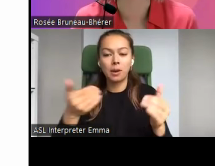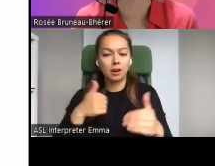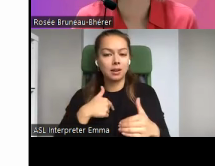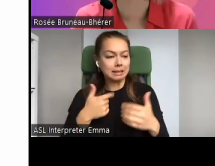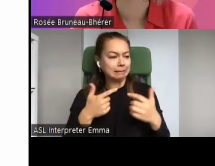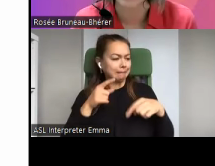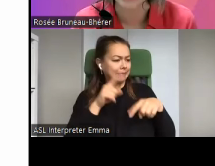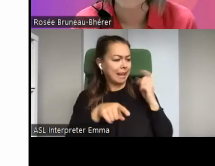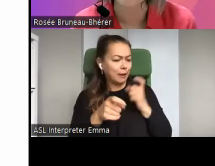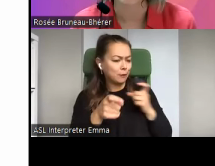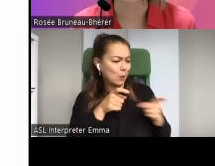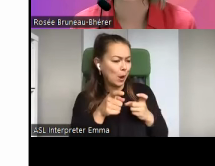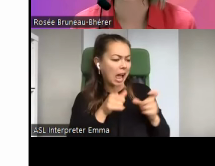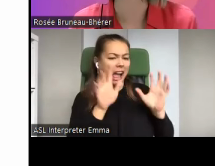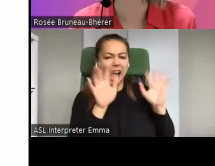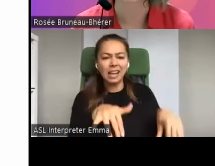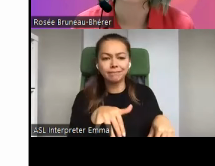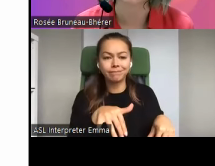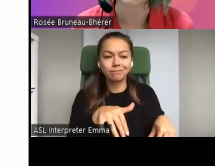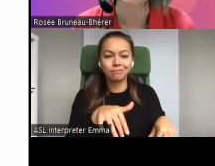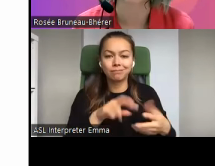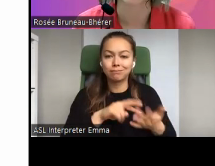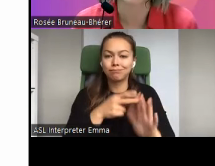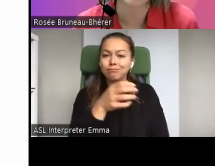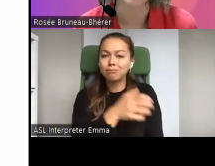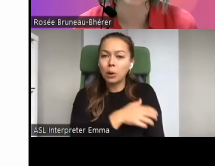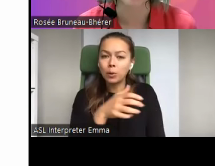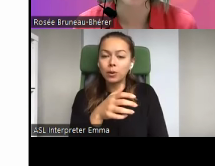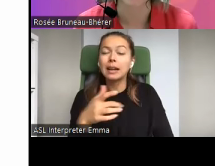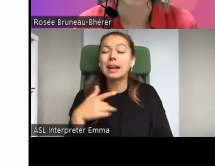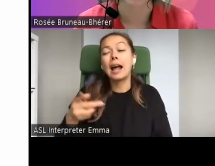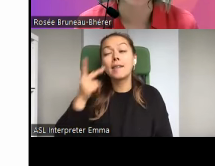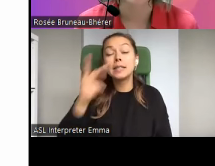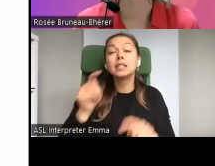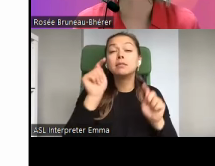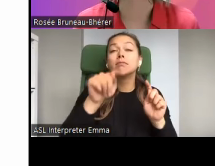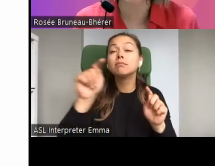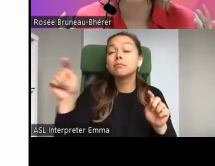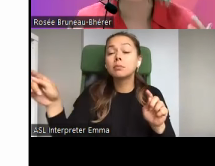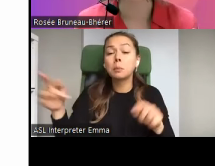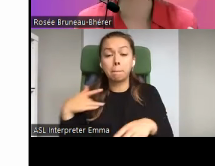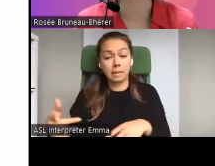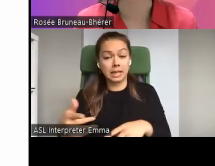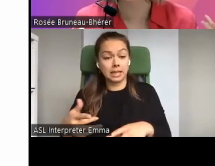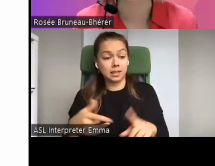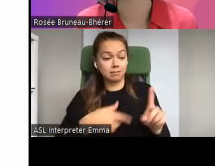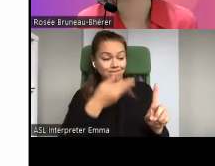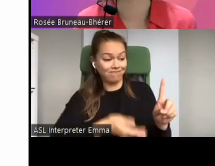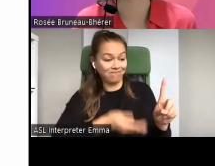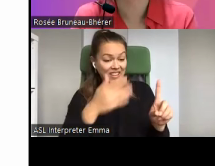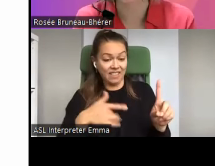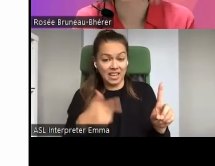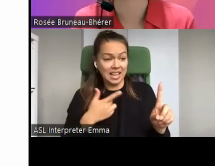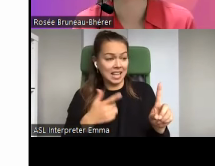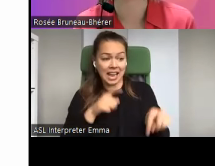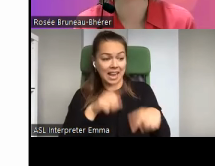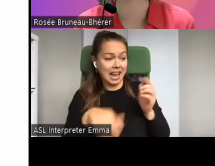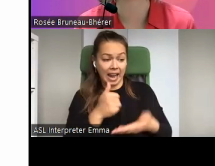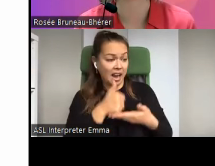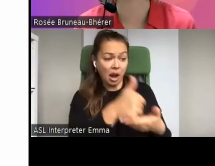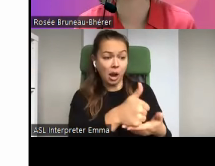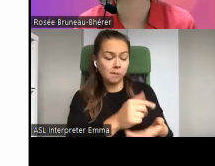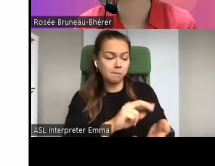see is that we have a tendency to become punitive, coercive when we feel helpless towards their behaviors.